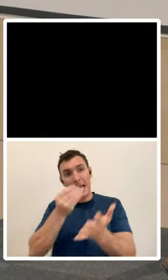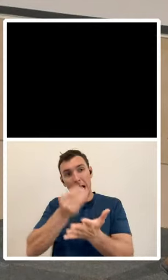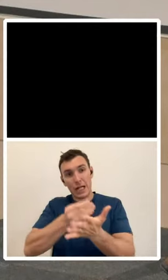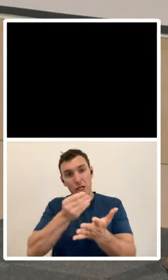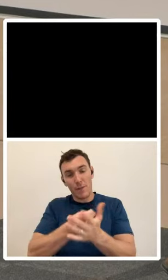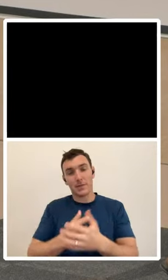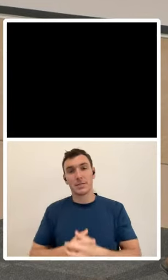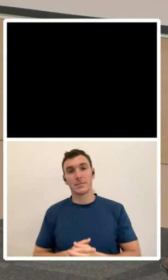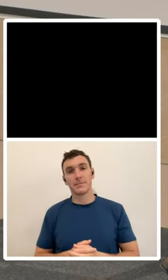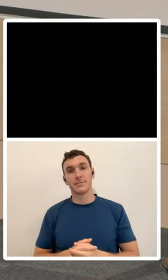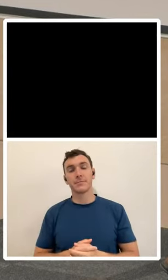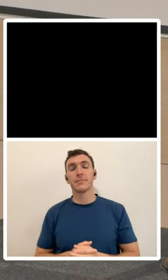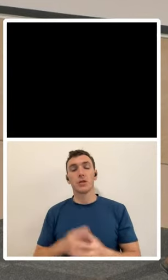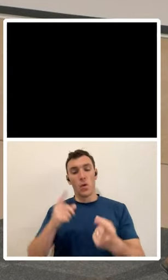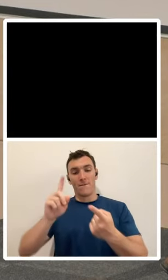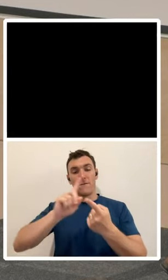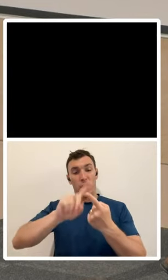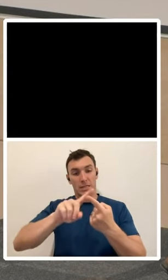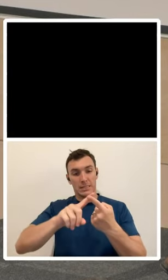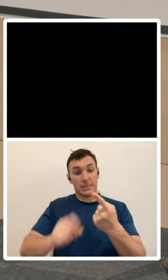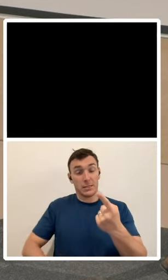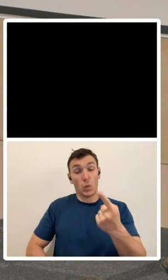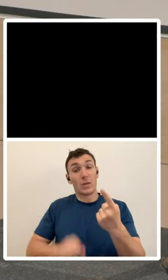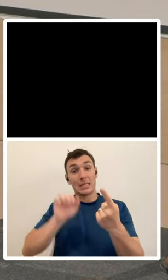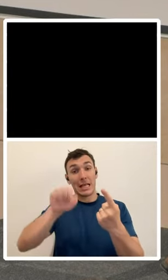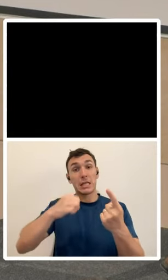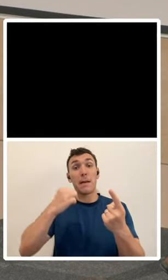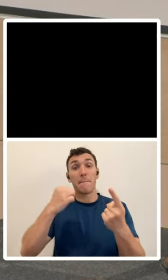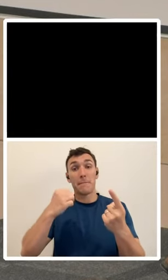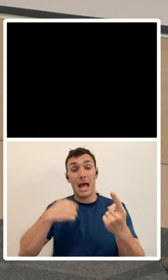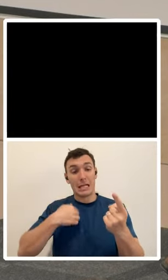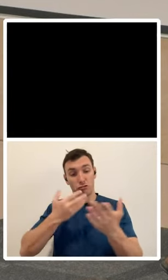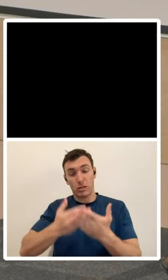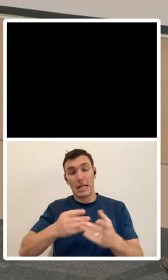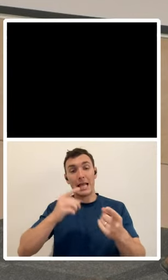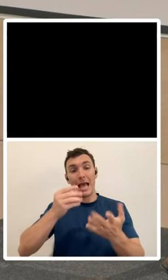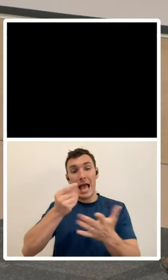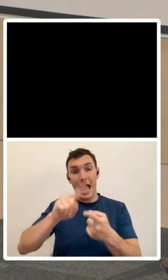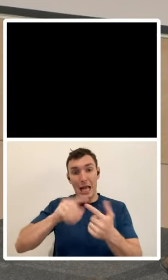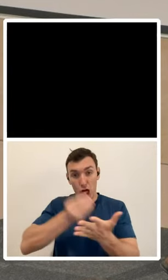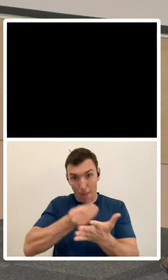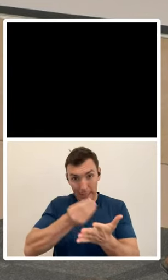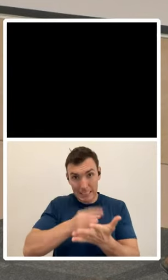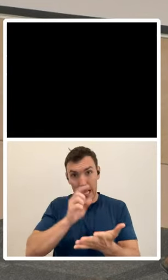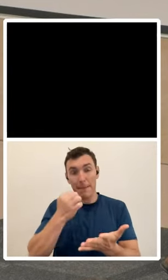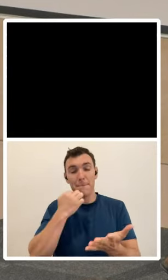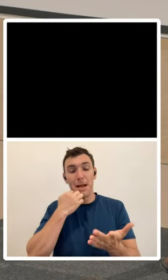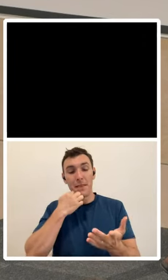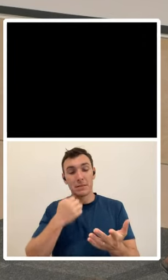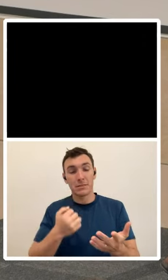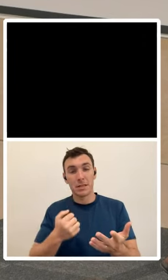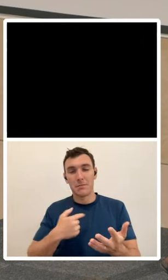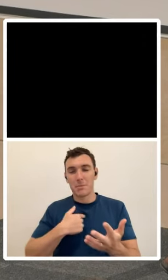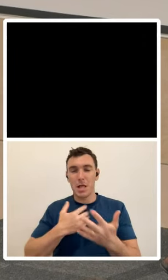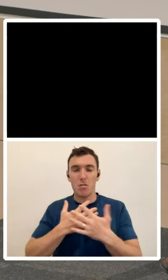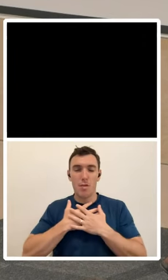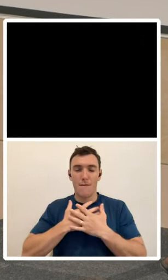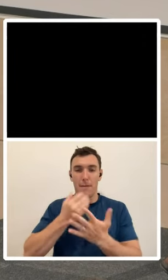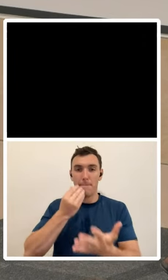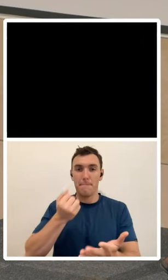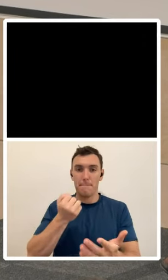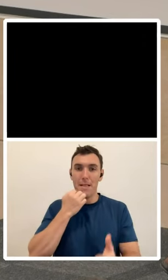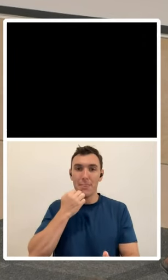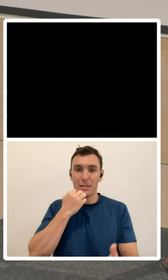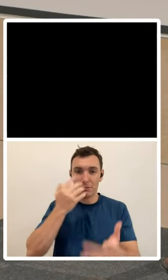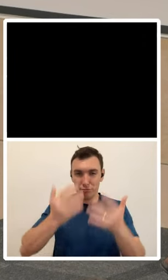did maths and economics here. I love maths. I always loved maths. Like, maths is like my big sort of ticket out, and I loved it, and I spent a lot of time studying maths. What I found